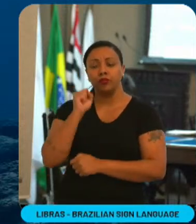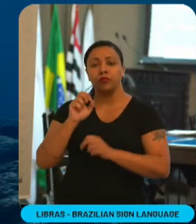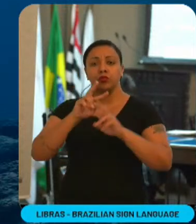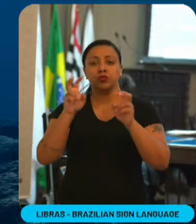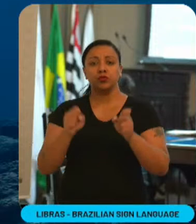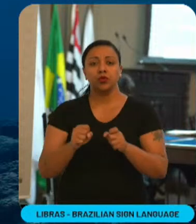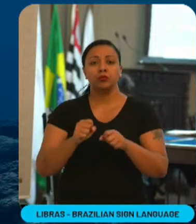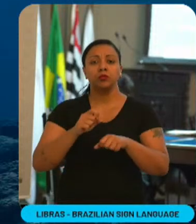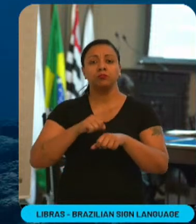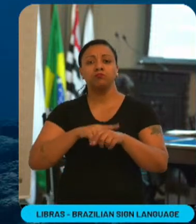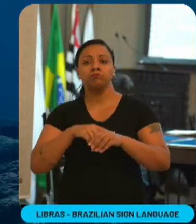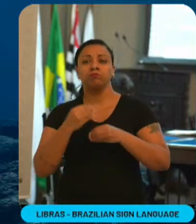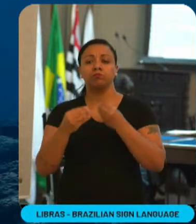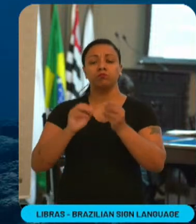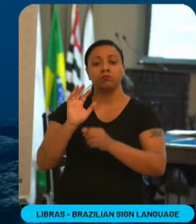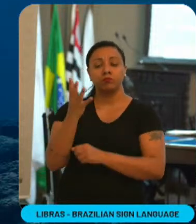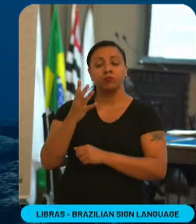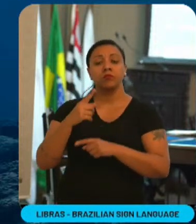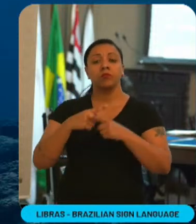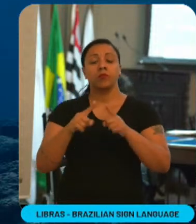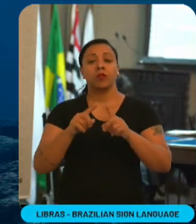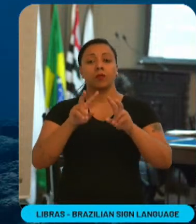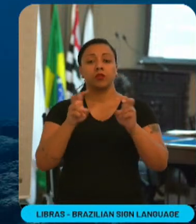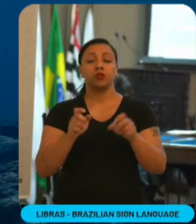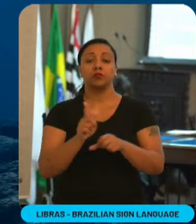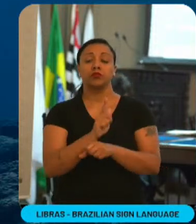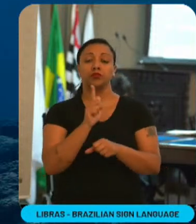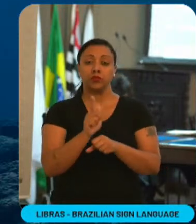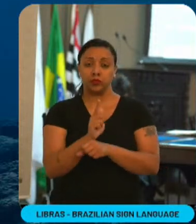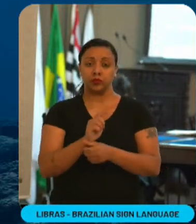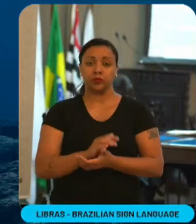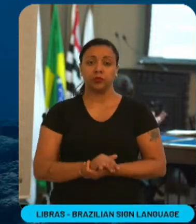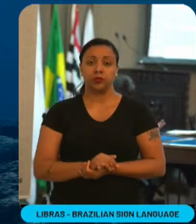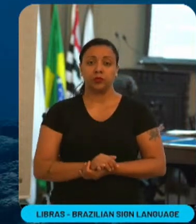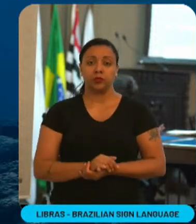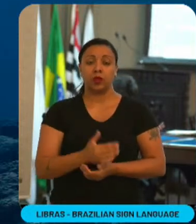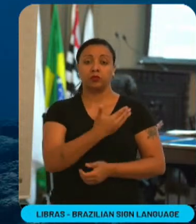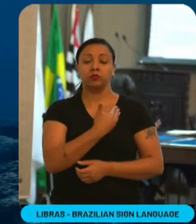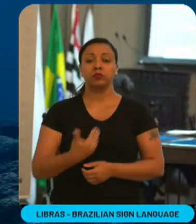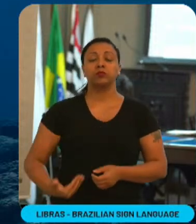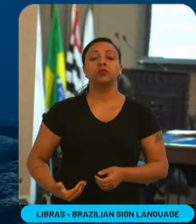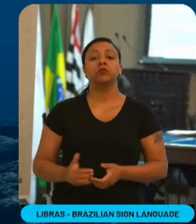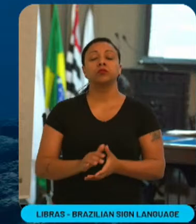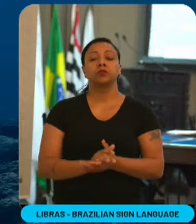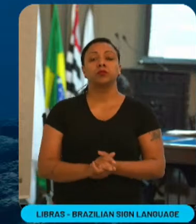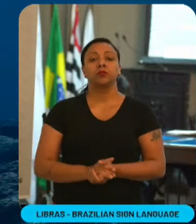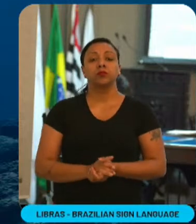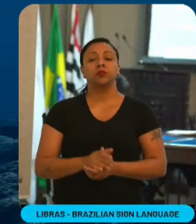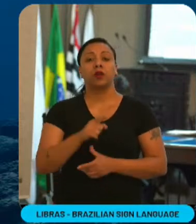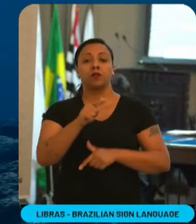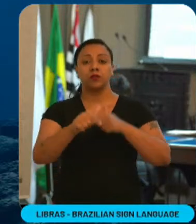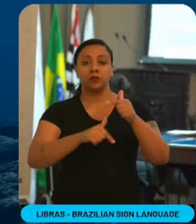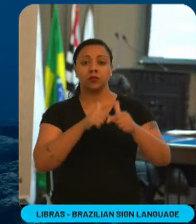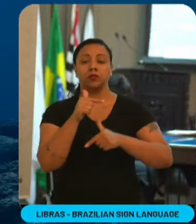In this challenge, we heard of predictions and so on, and in terms of public management,